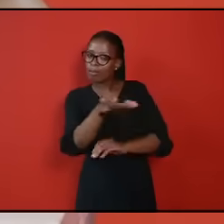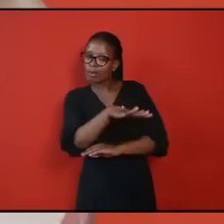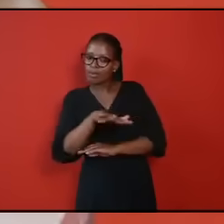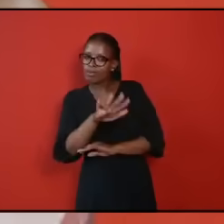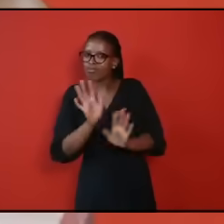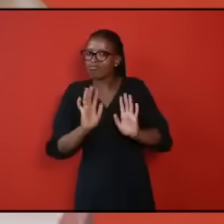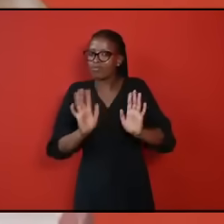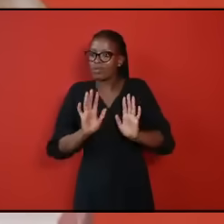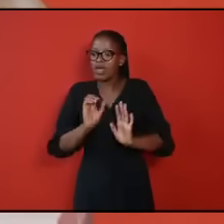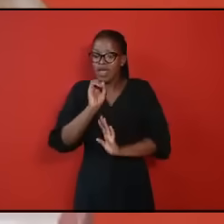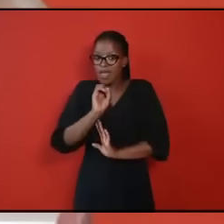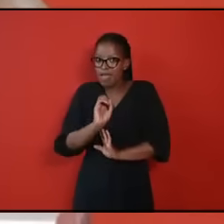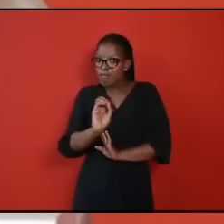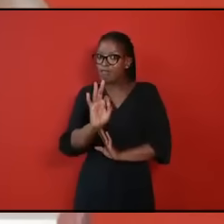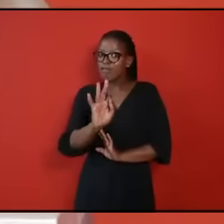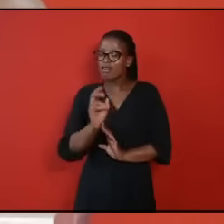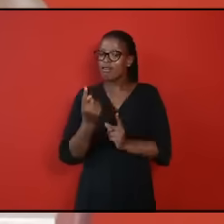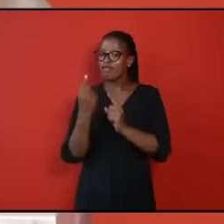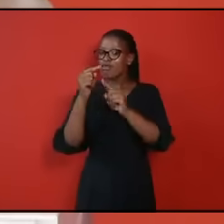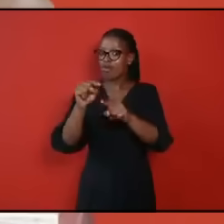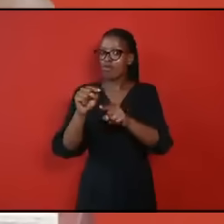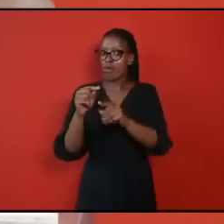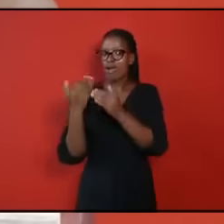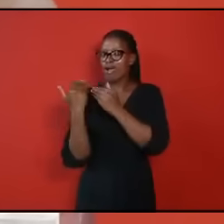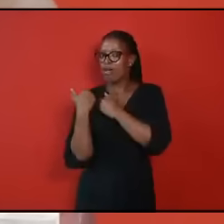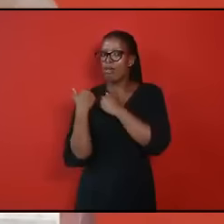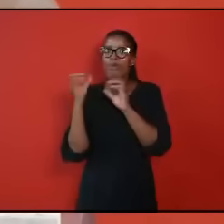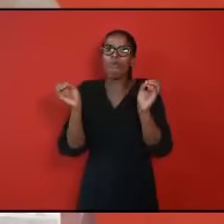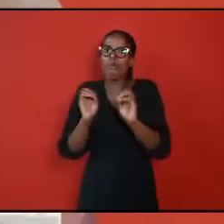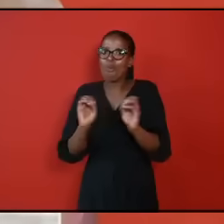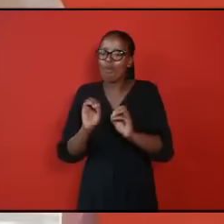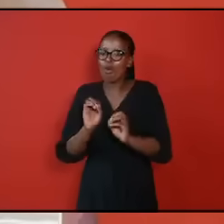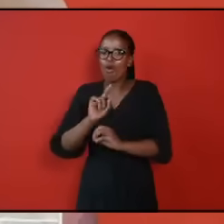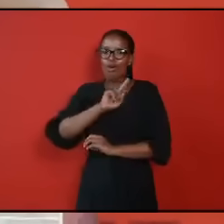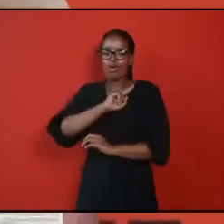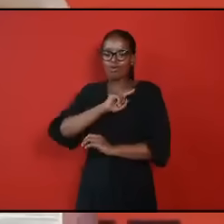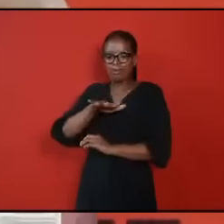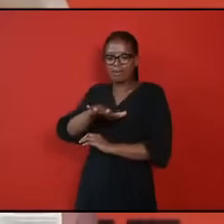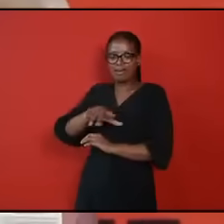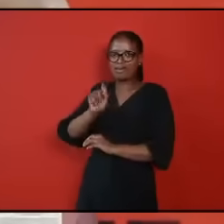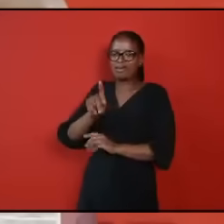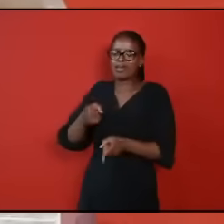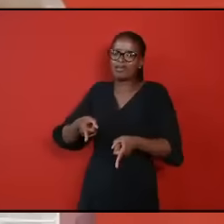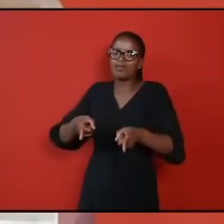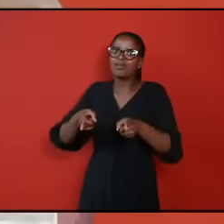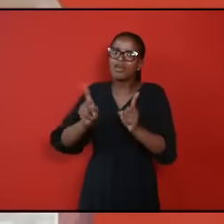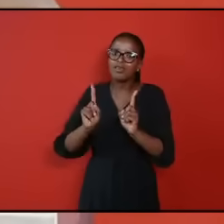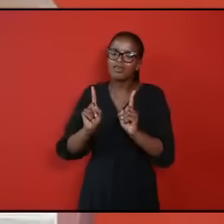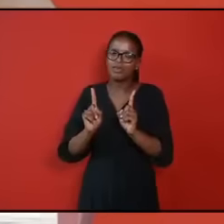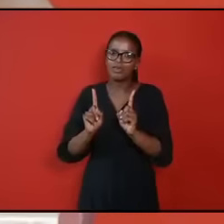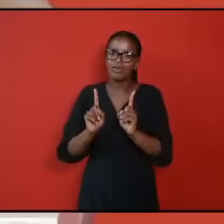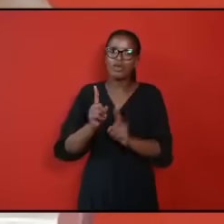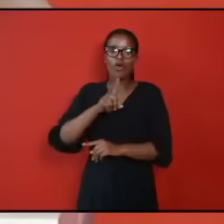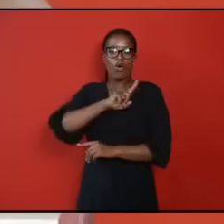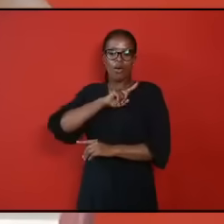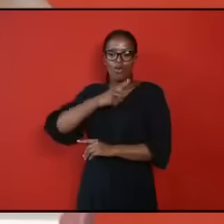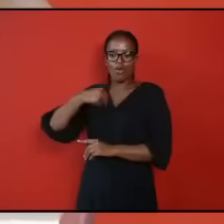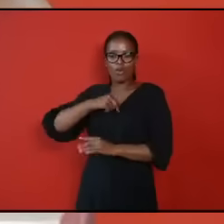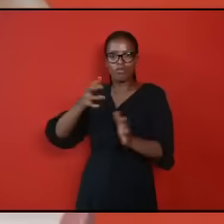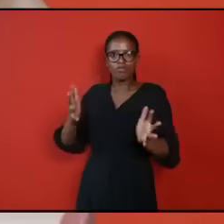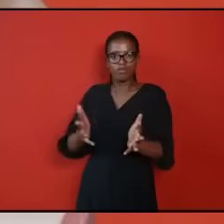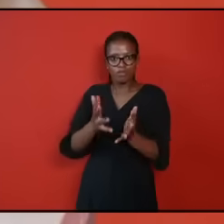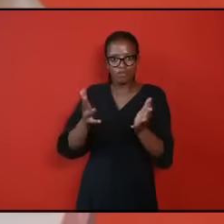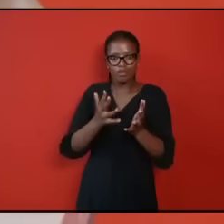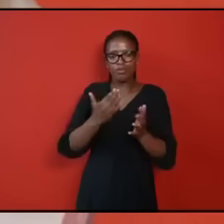go, but you must know that place is dangerous. That place has become extremely dangerous. And we won't encourage that. We